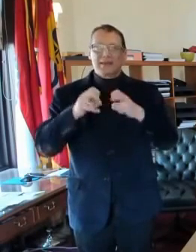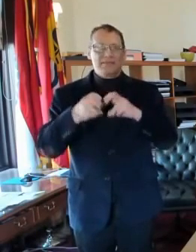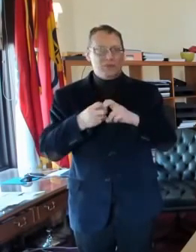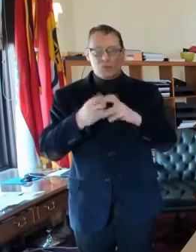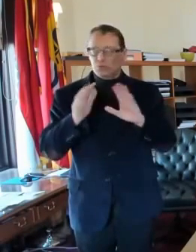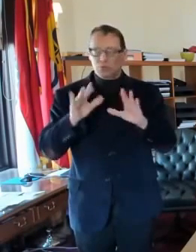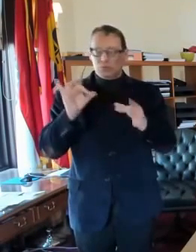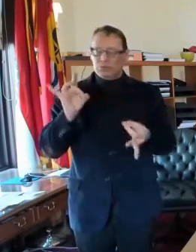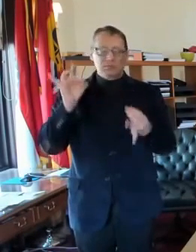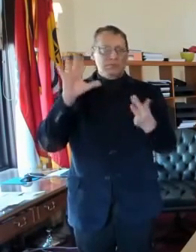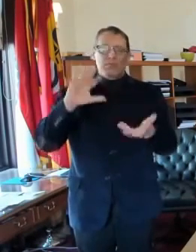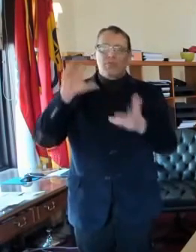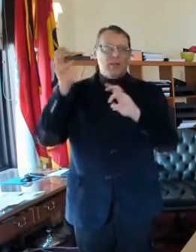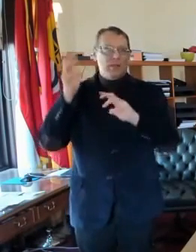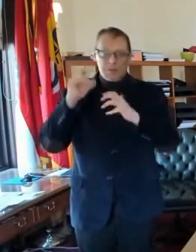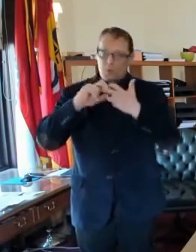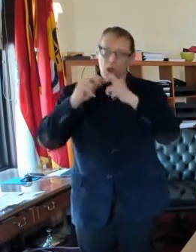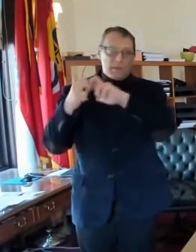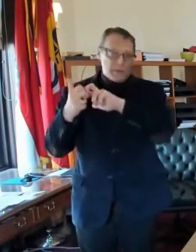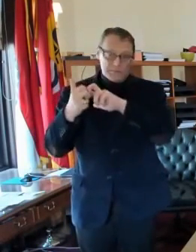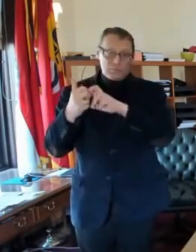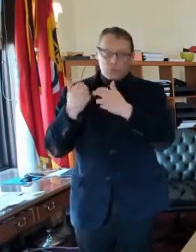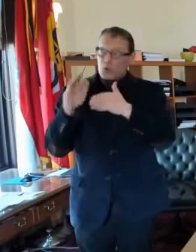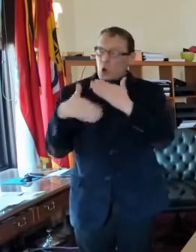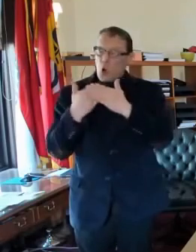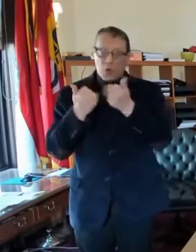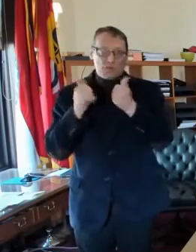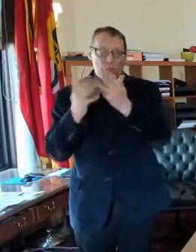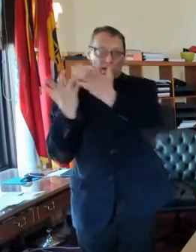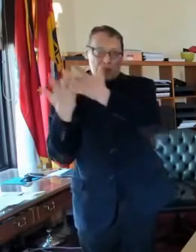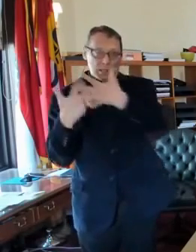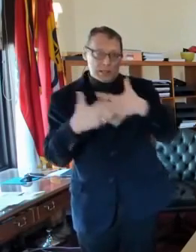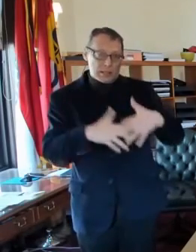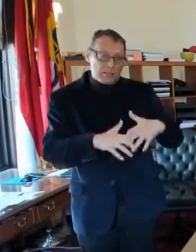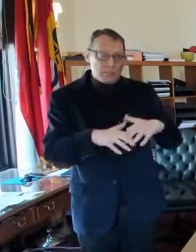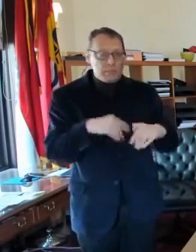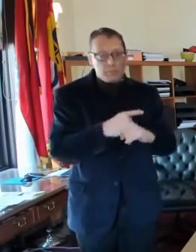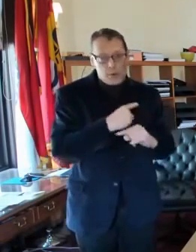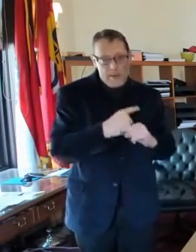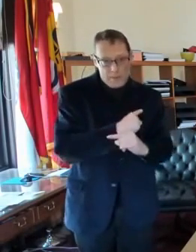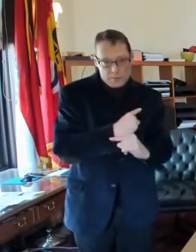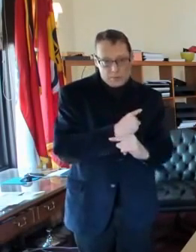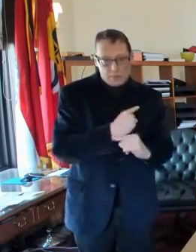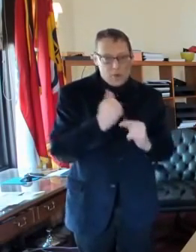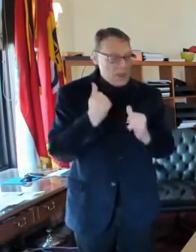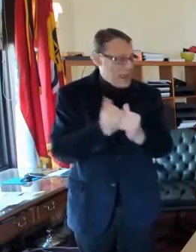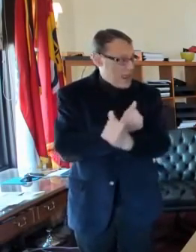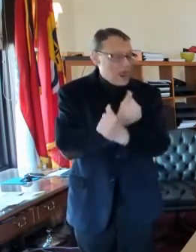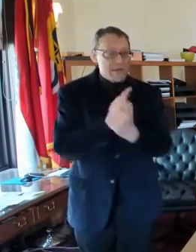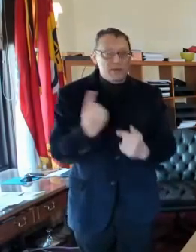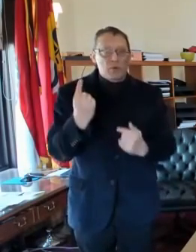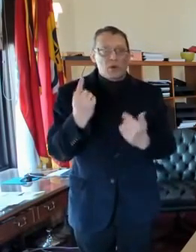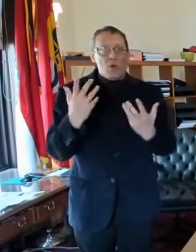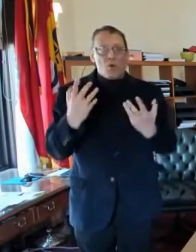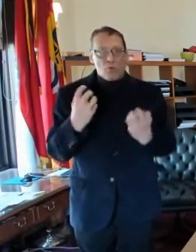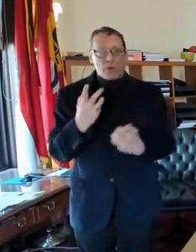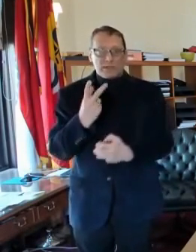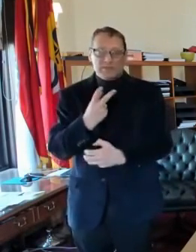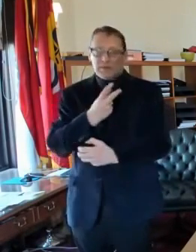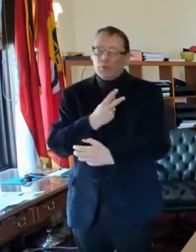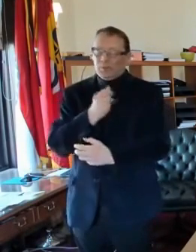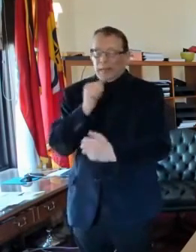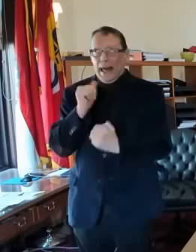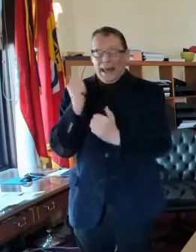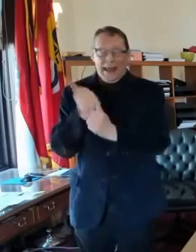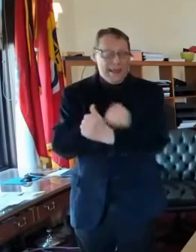logistical problem, and we're all trying to work through it. Everybody wants the vaccine. I shouldn't say everybody wants the vaccine,